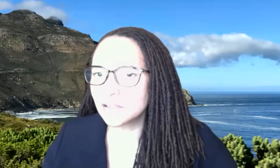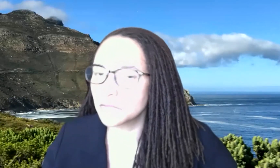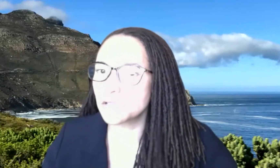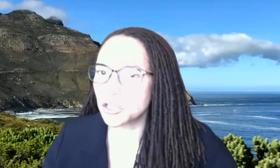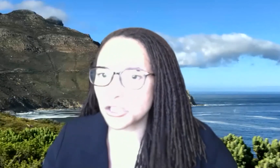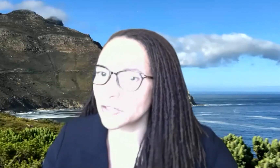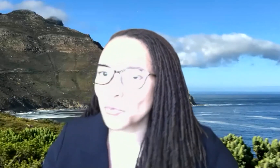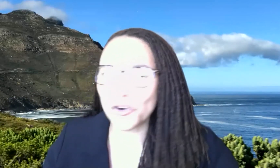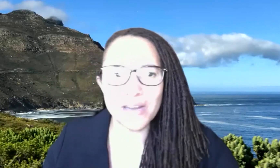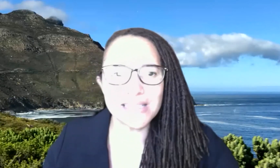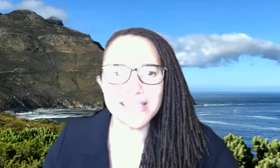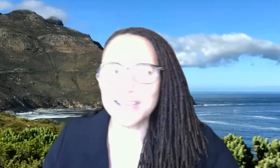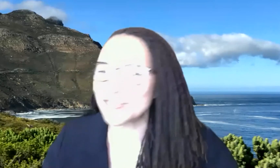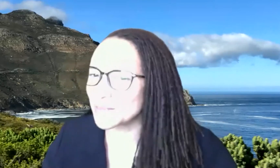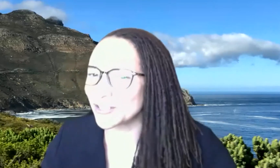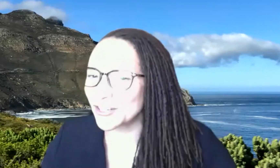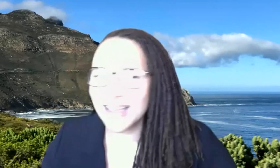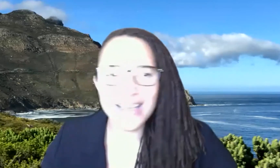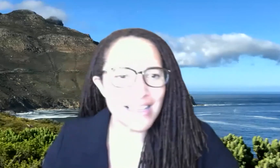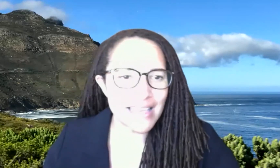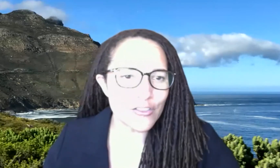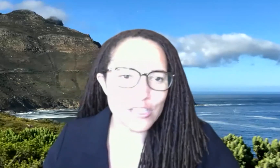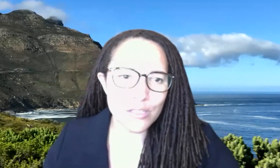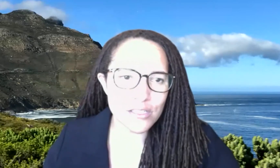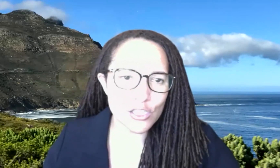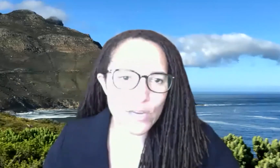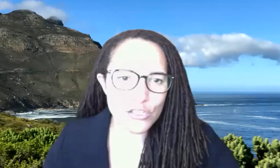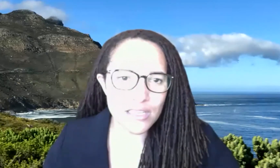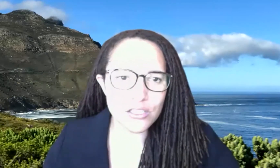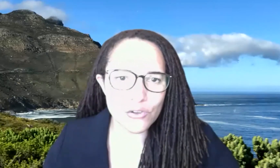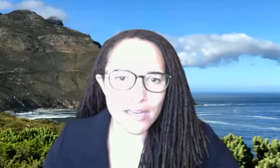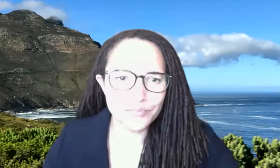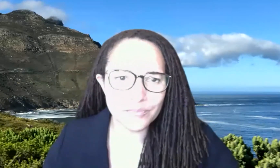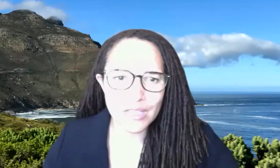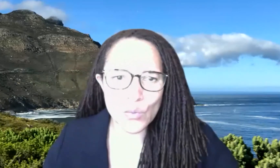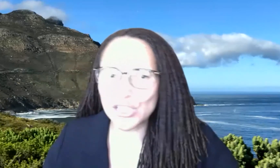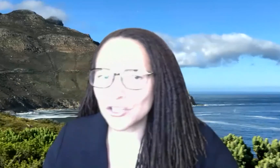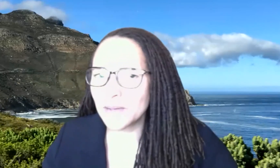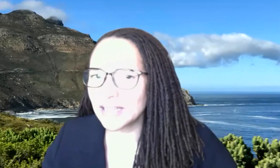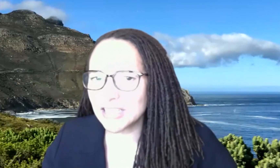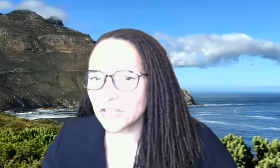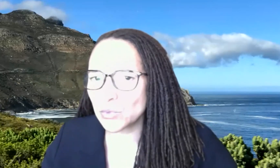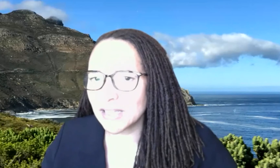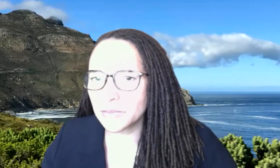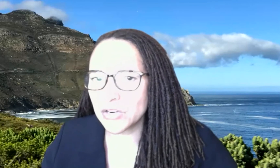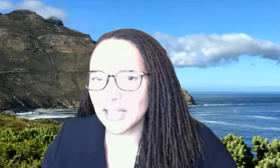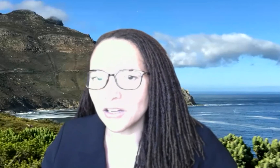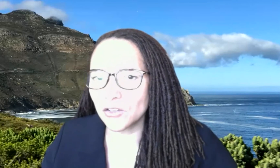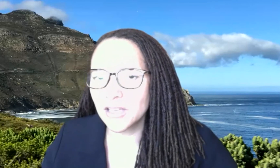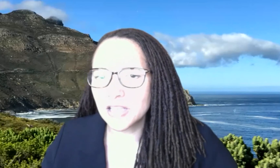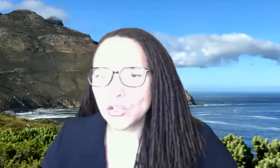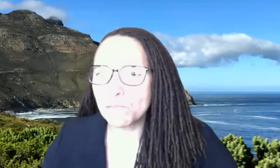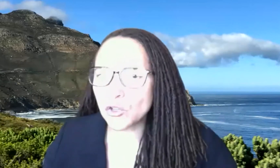toxins, such as the Flint water crisis and other similar situations illustrate, which undermine individual and community